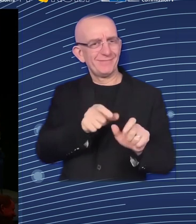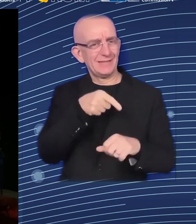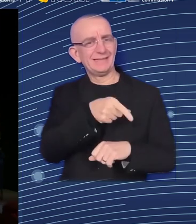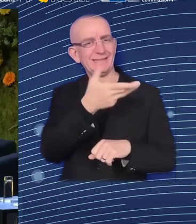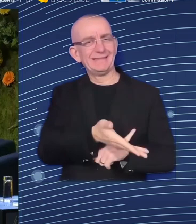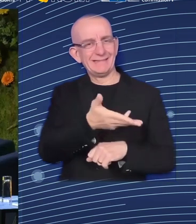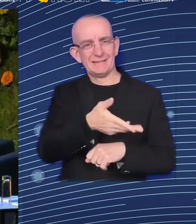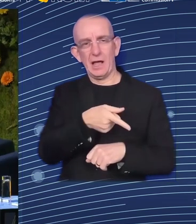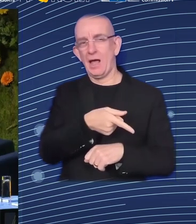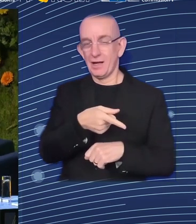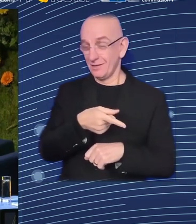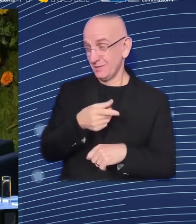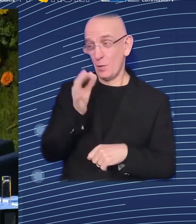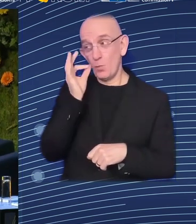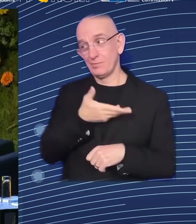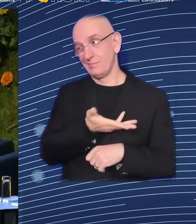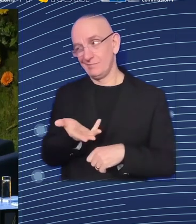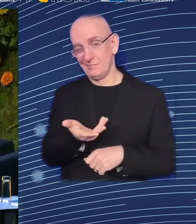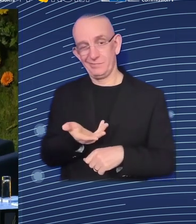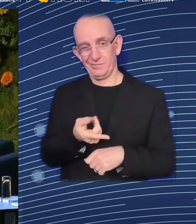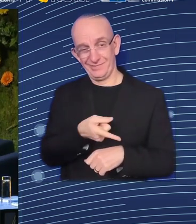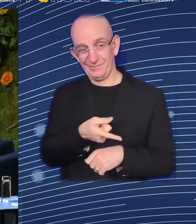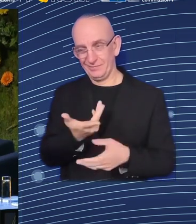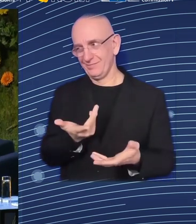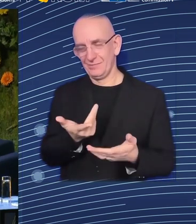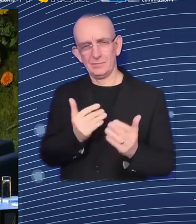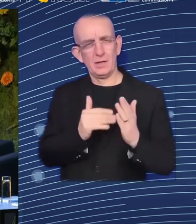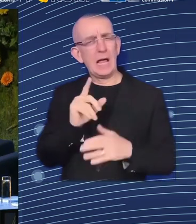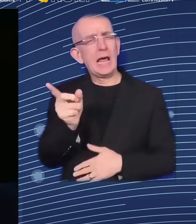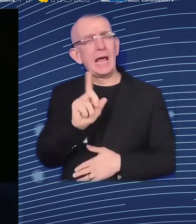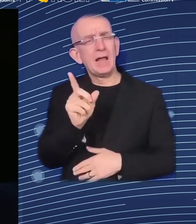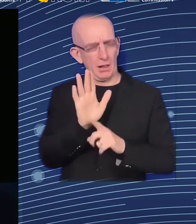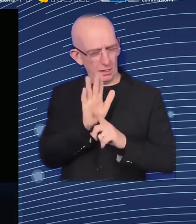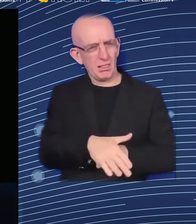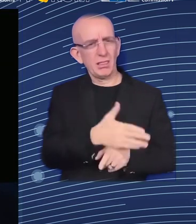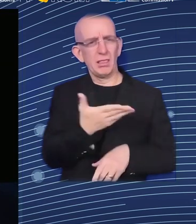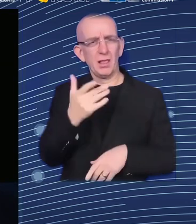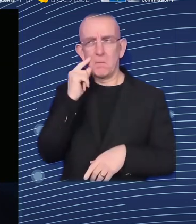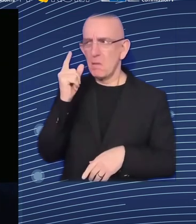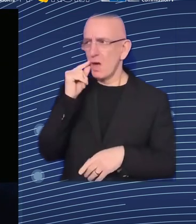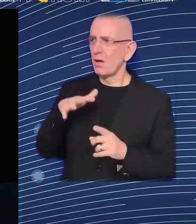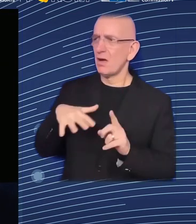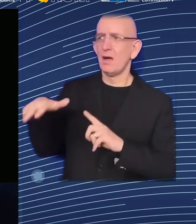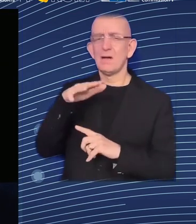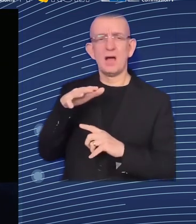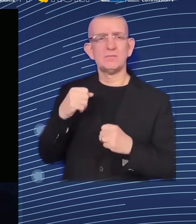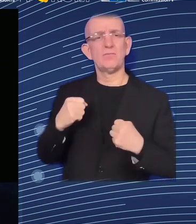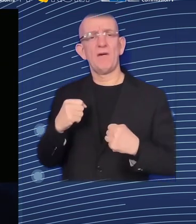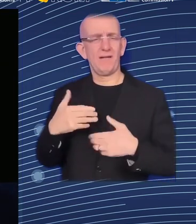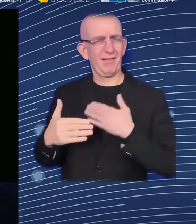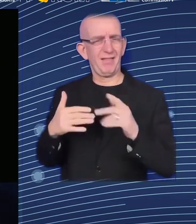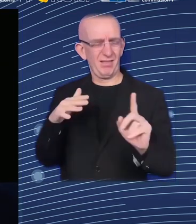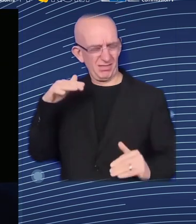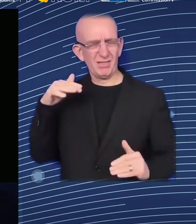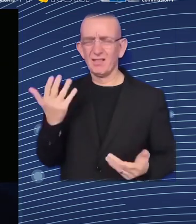that? Thank you. Thank you. I think I have seen it as well, I think, in many friends or sector, same thing.